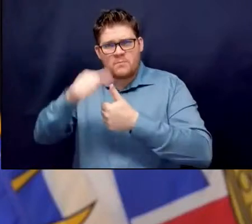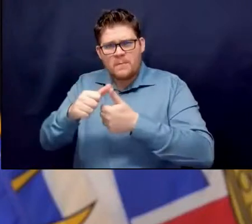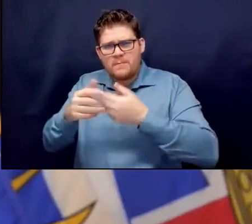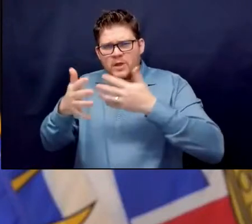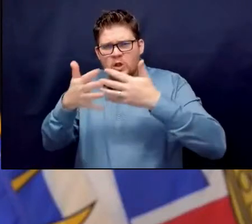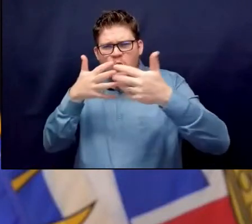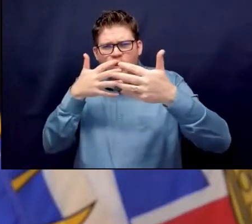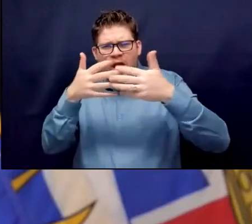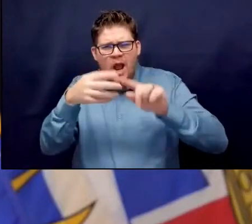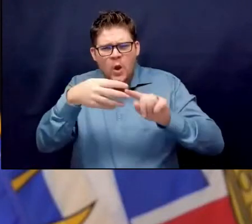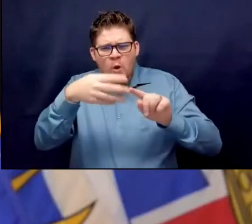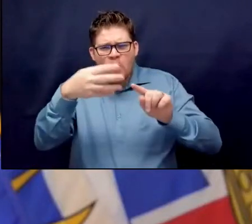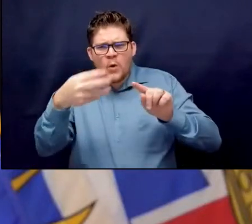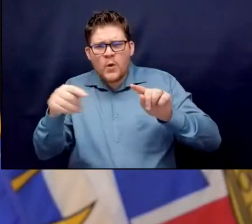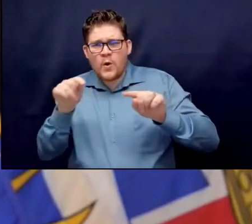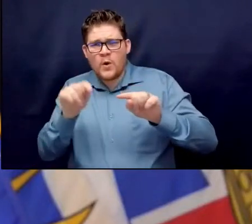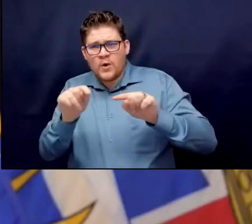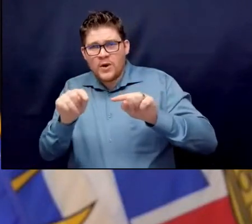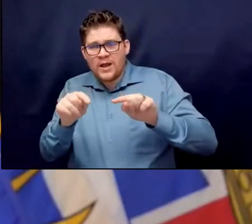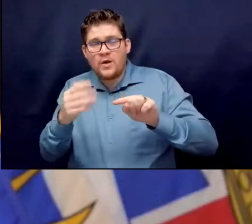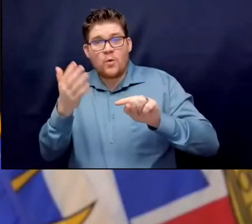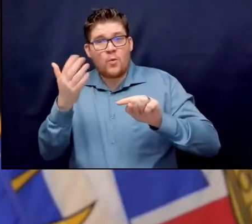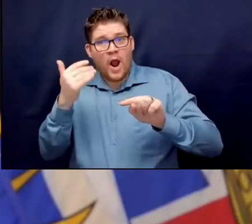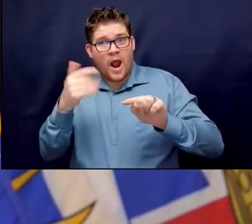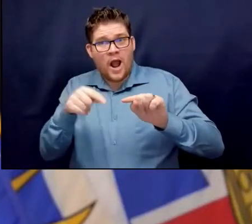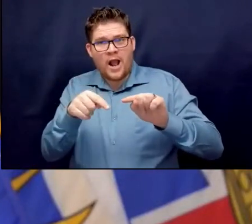be the true